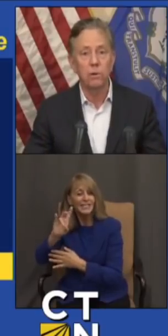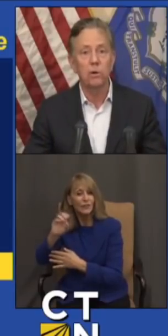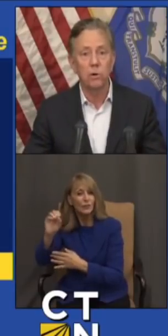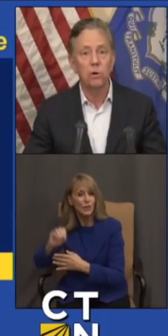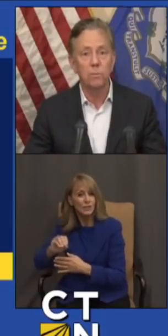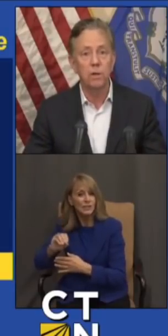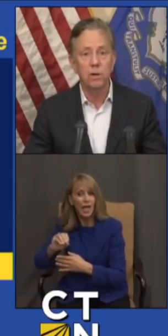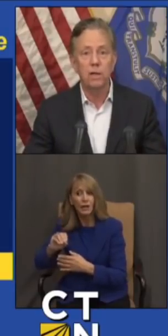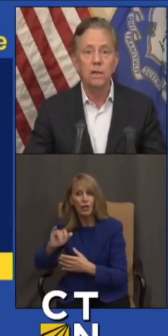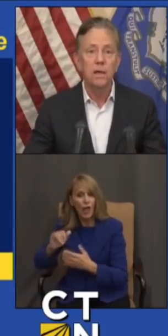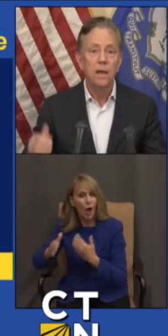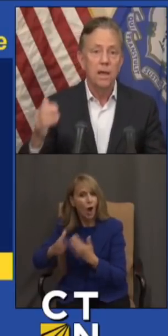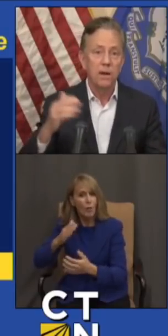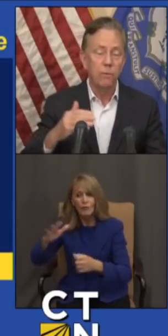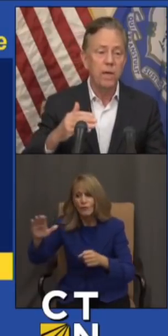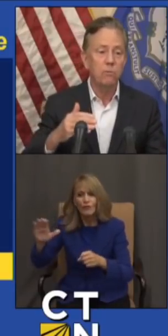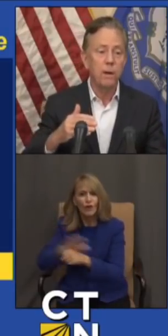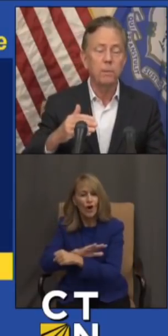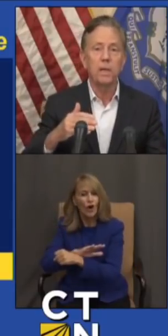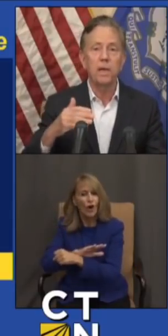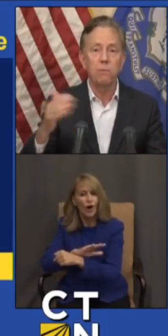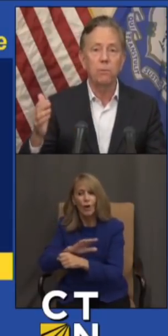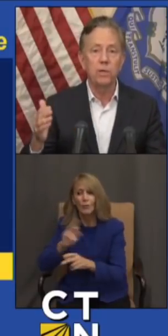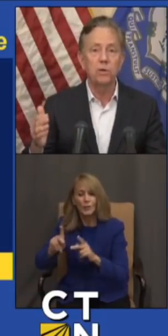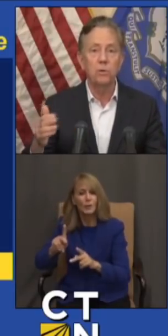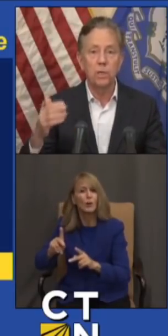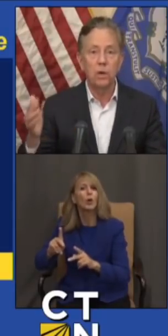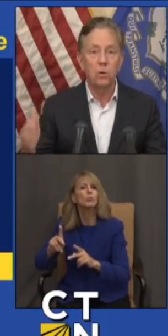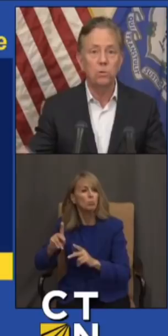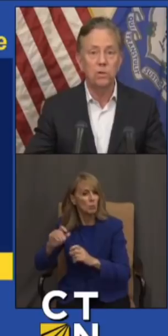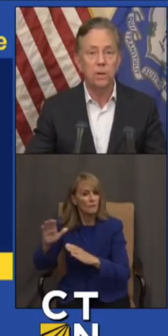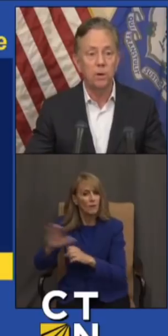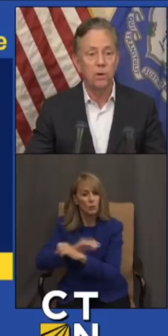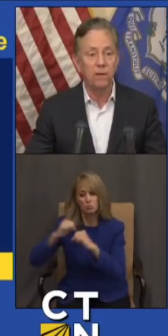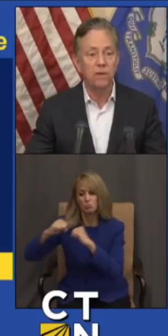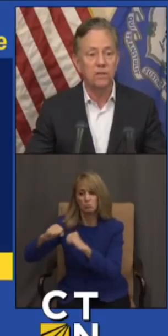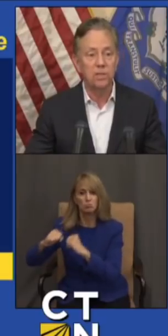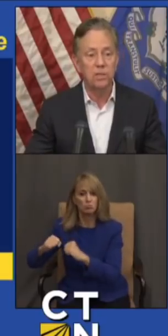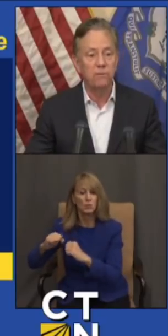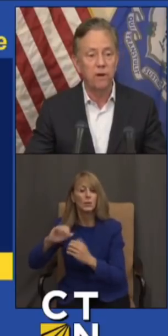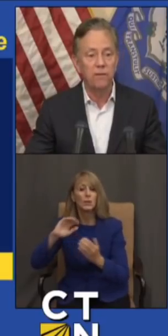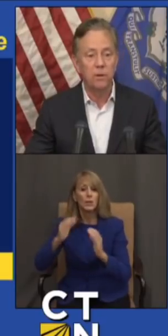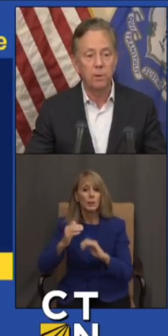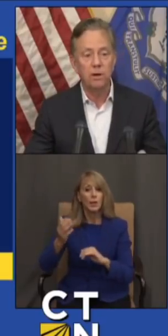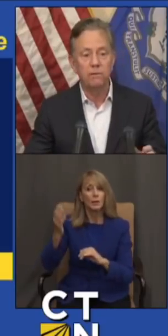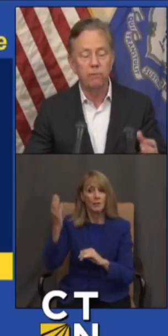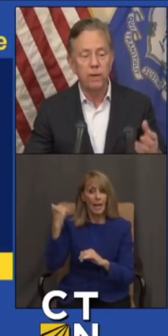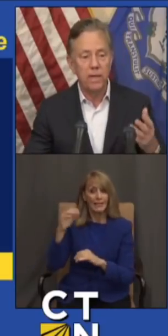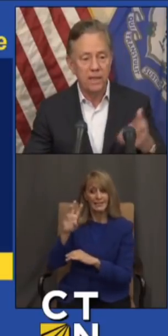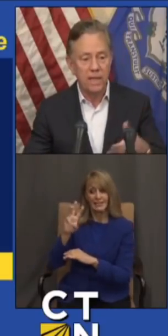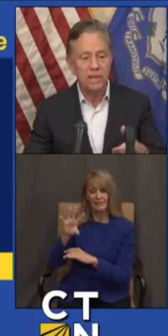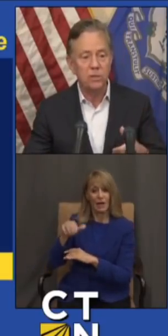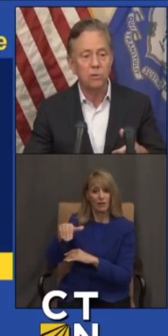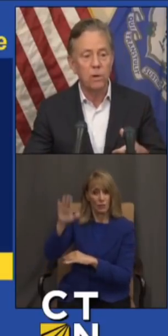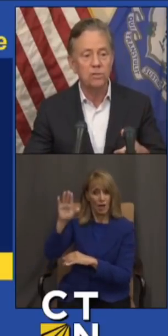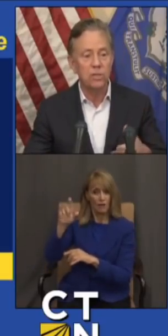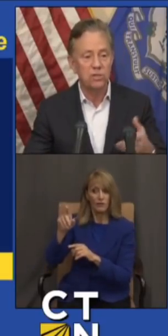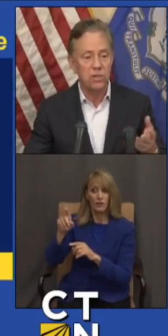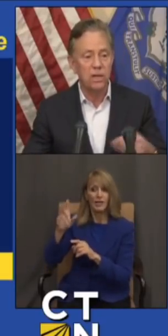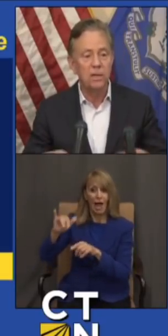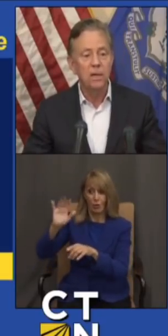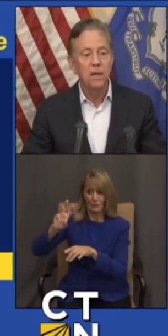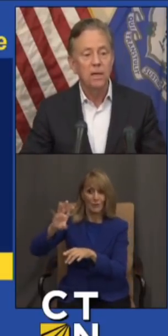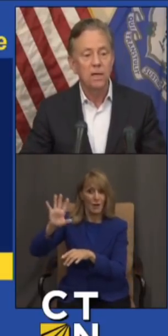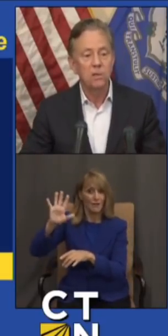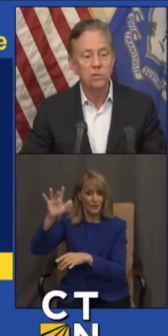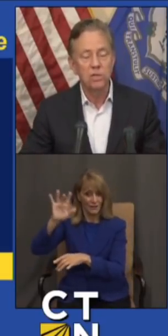a real herd immunity. And if we could replicate what we do in the older demographic, 65 and above, if we get that to the rest of the